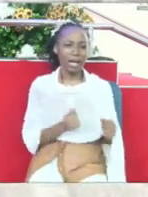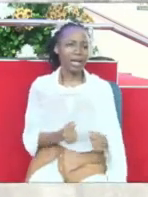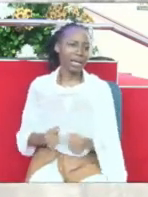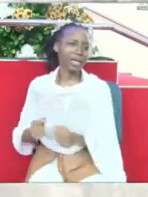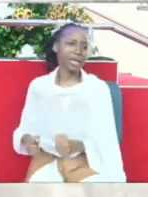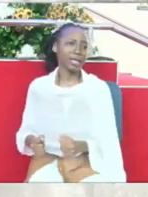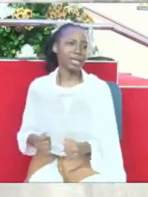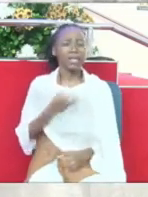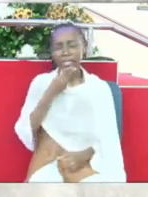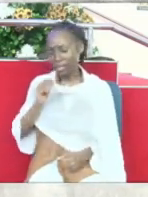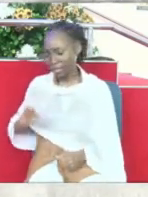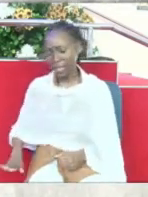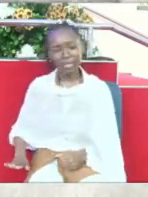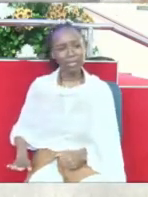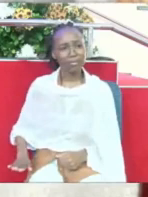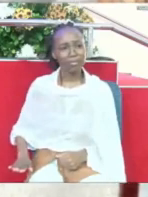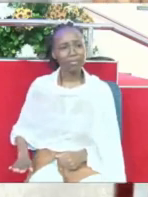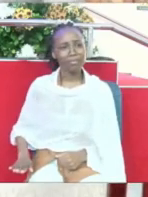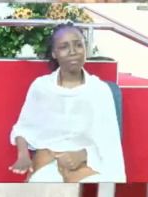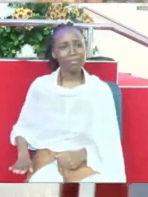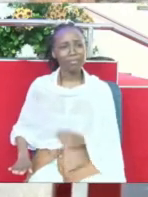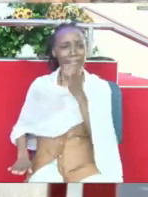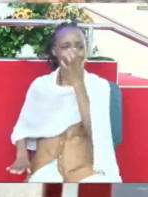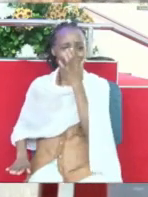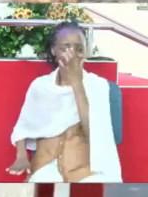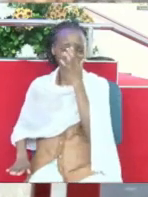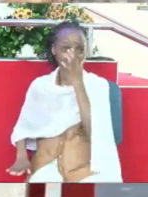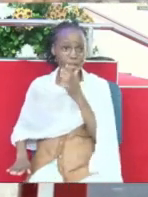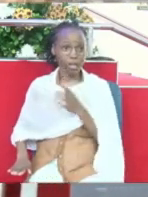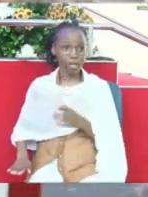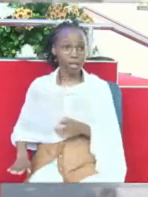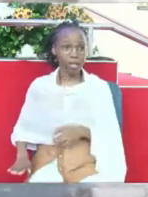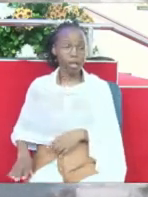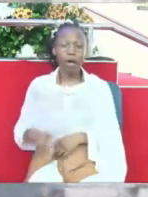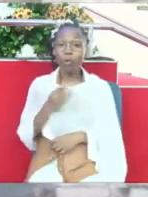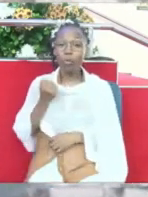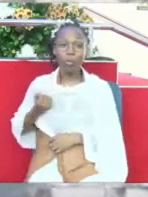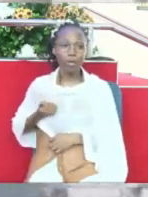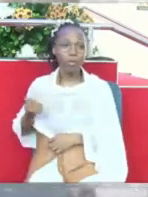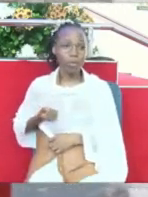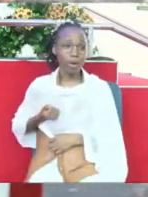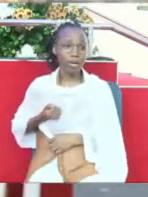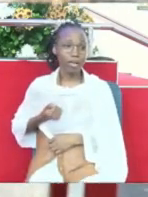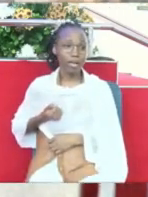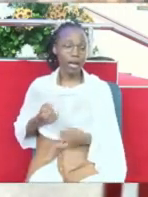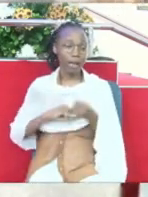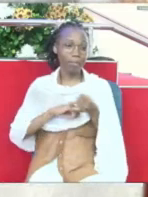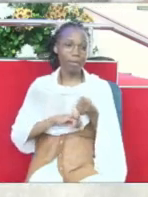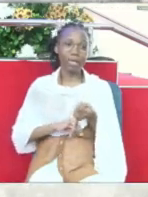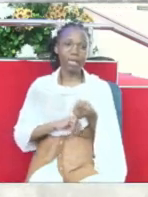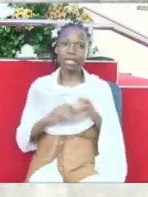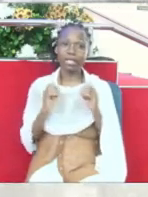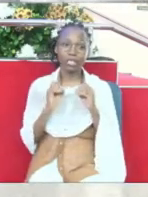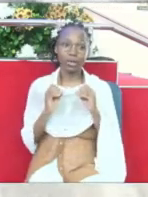son. Pata huyu mwanamke mwingine ambaye alikuwa amembeba mwanawe waende ukamzike. The widow of Nain. Yule mjane wa Nain. And now that